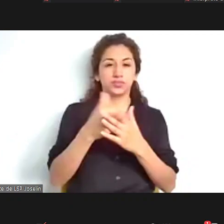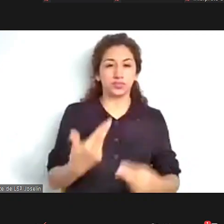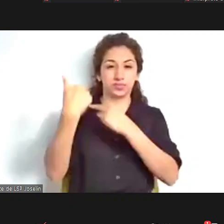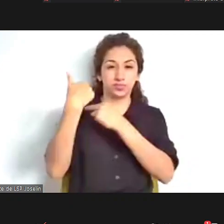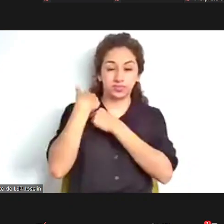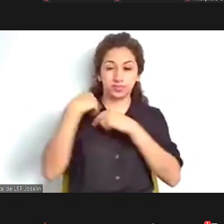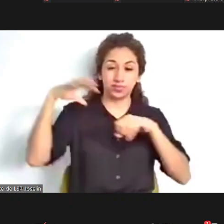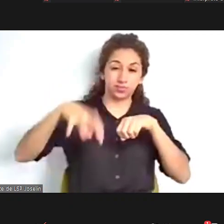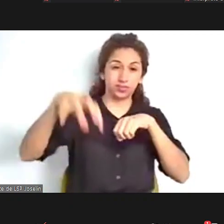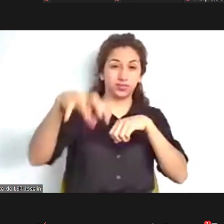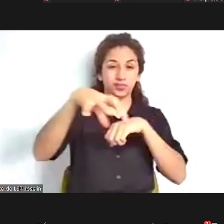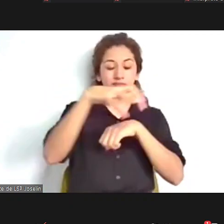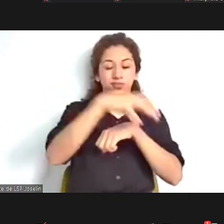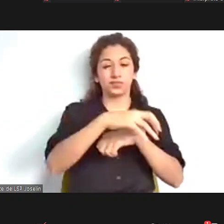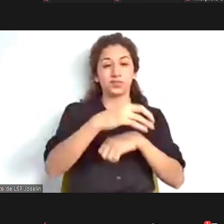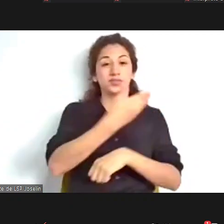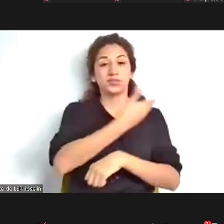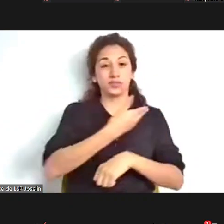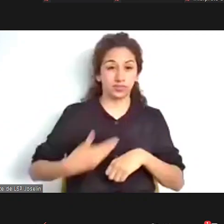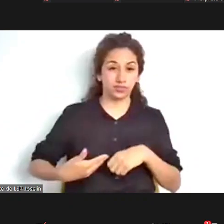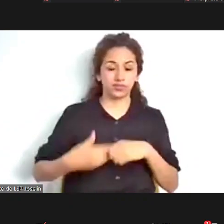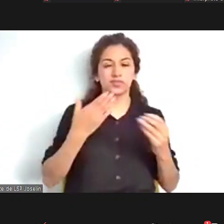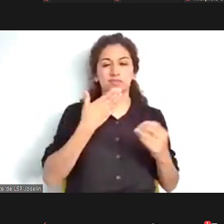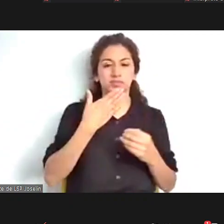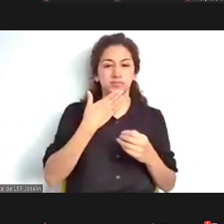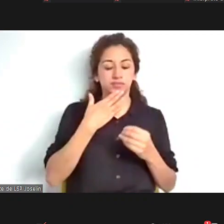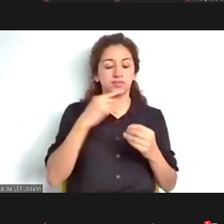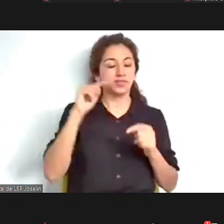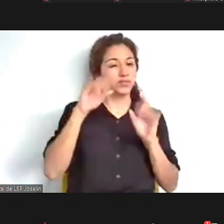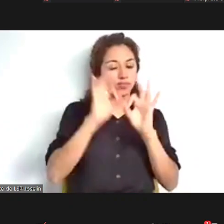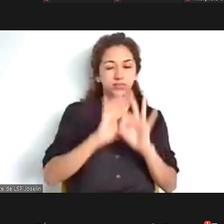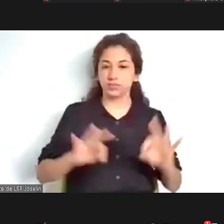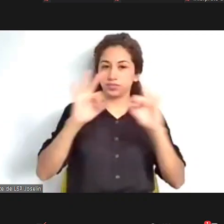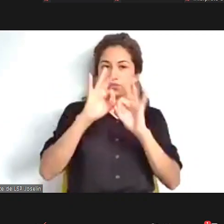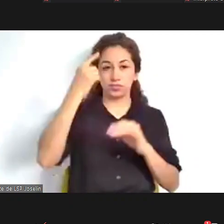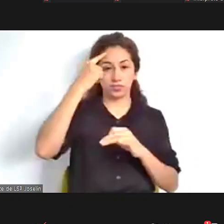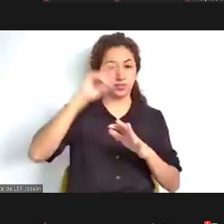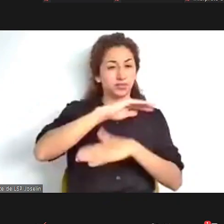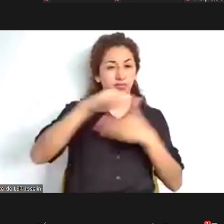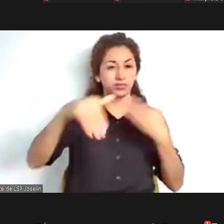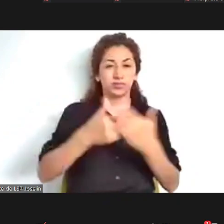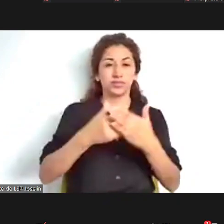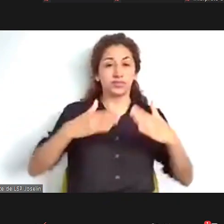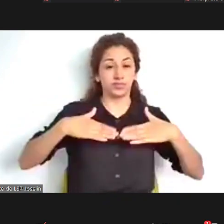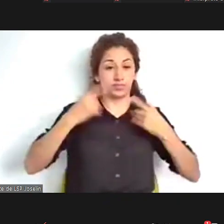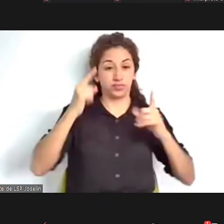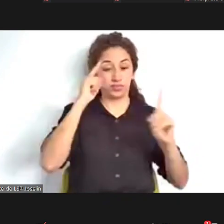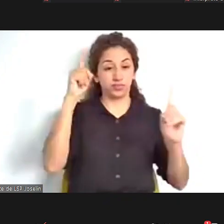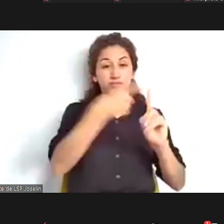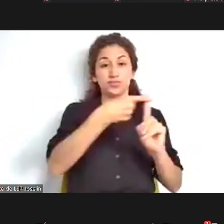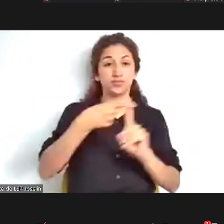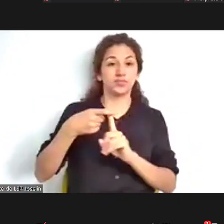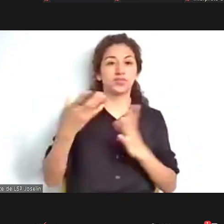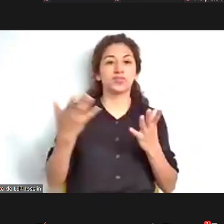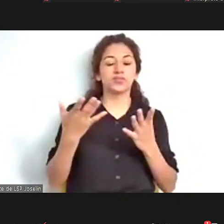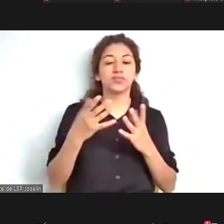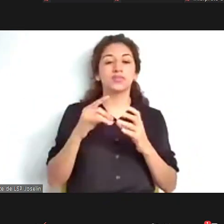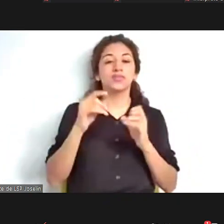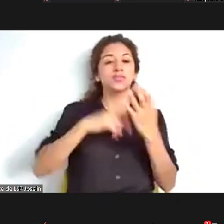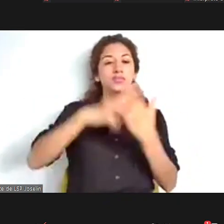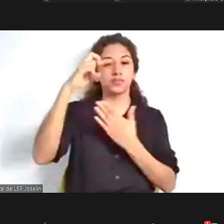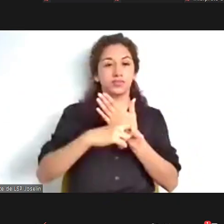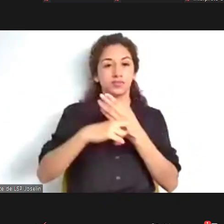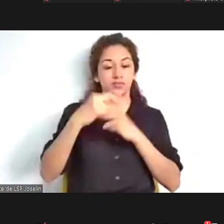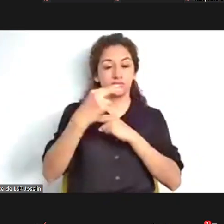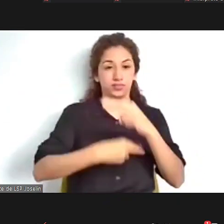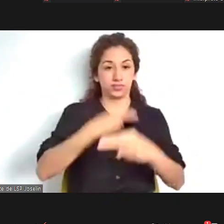involvement of all these ministries the relevant of the executive is a key to achieve an effective implementation of